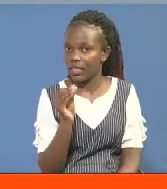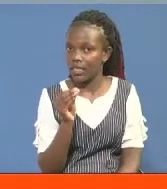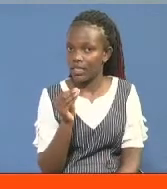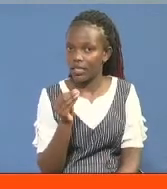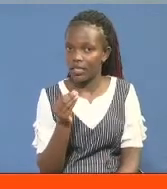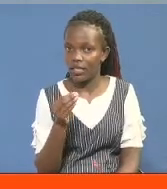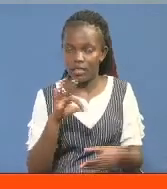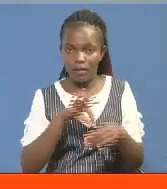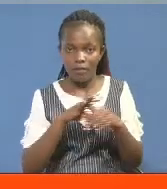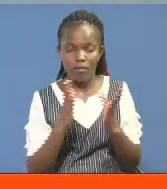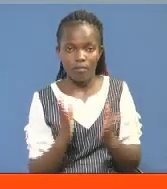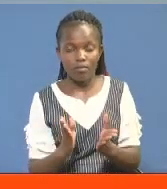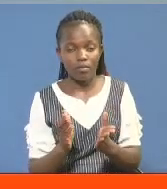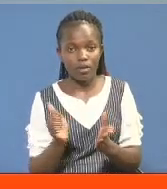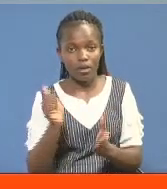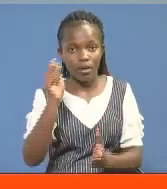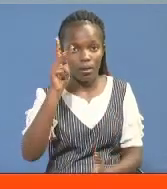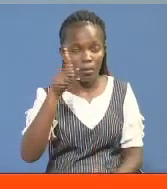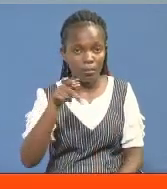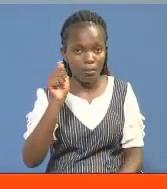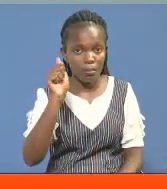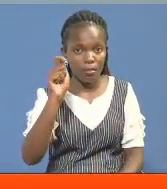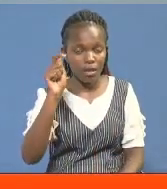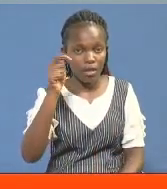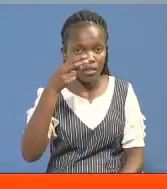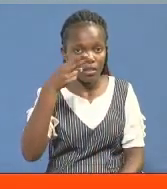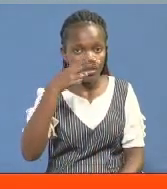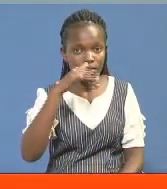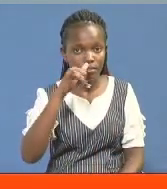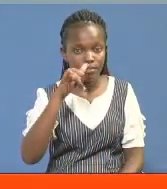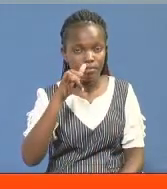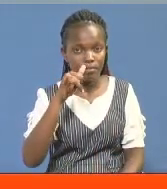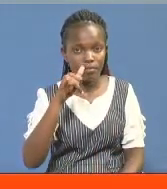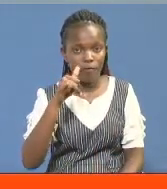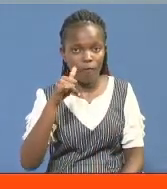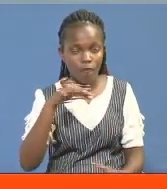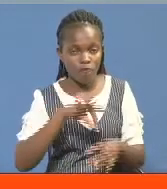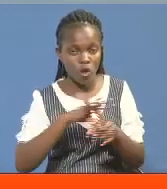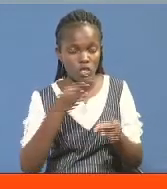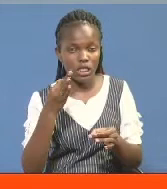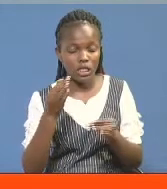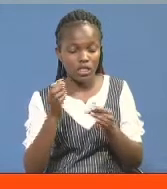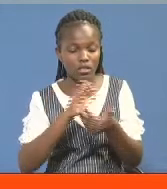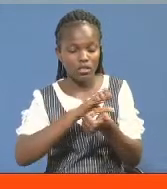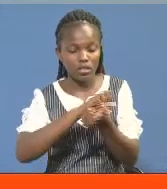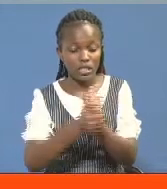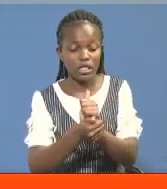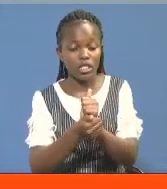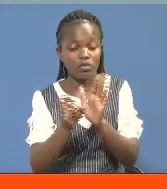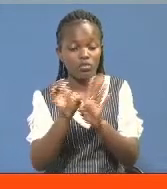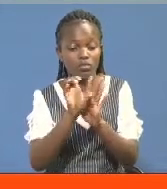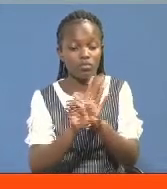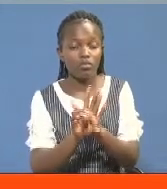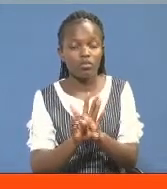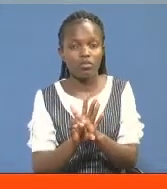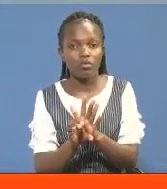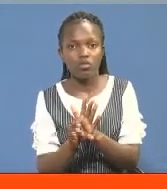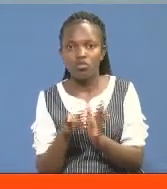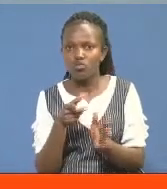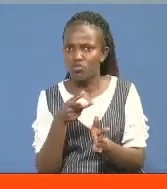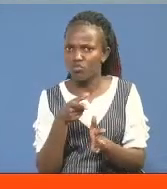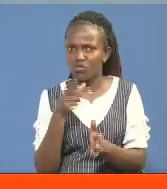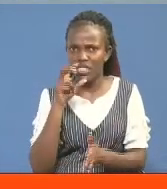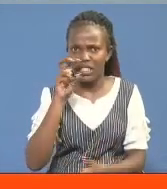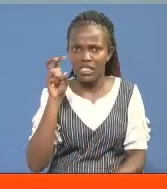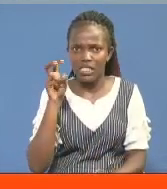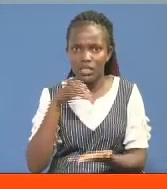be voter apathy in terms of voting for the change of the constitution. Now, from where you sit, are we seeing a